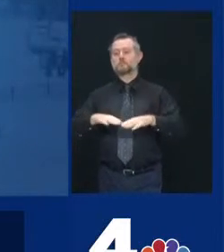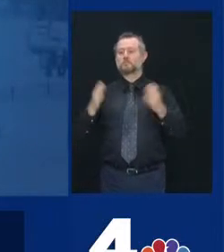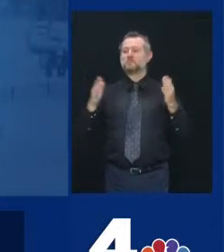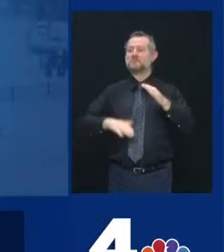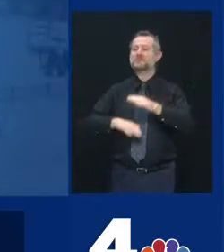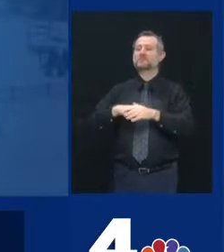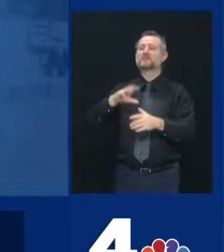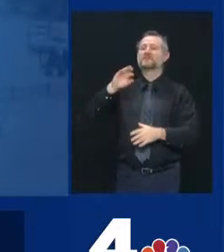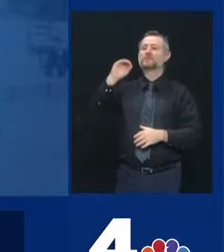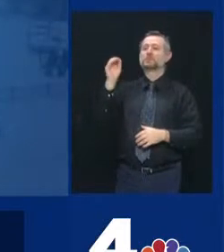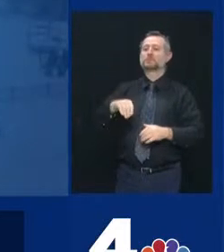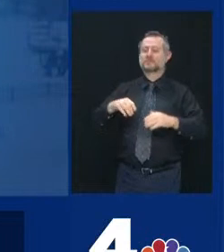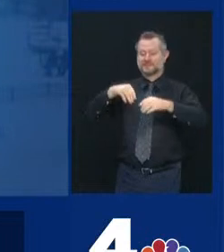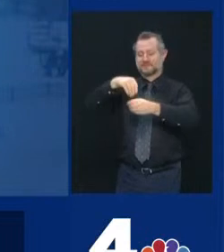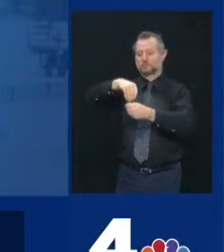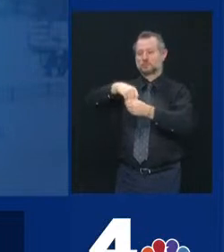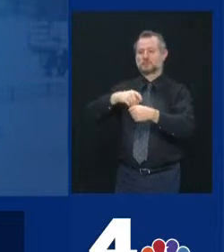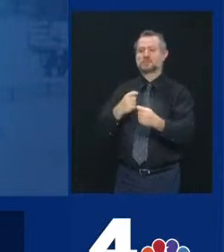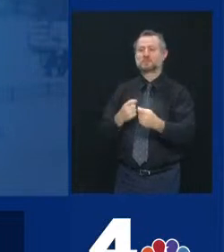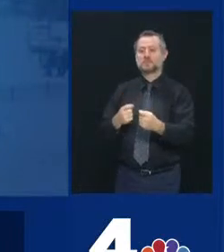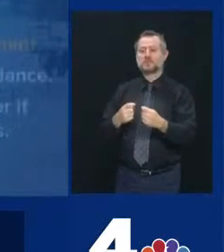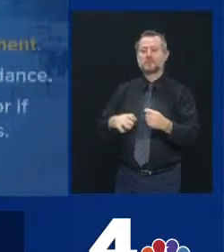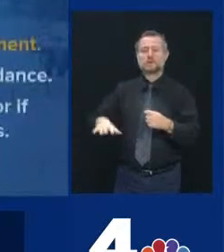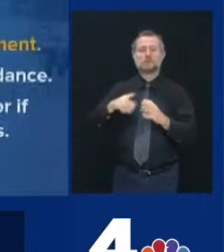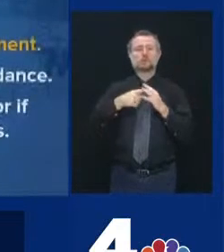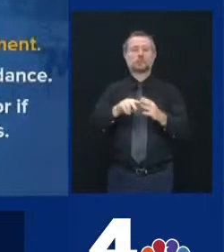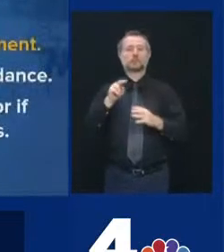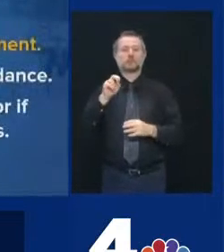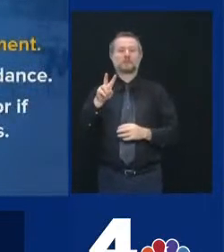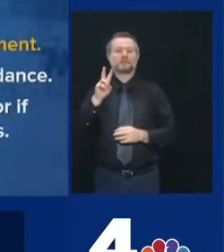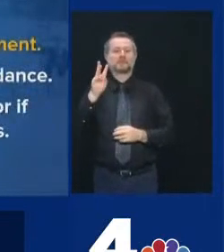50% indoor capacity beginning November 6th.